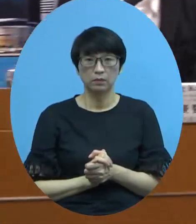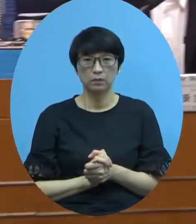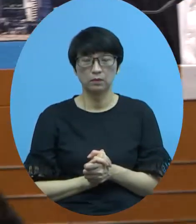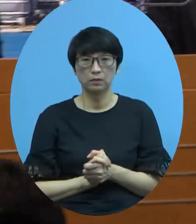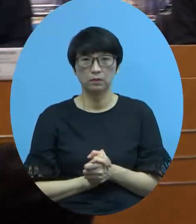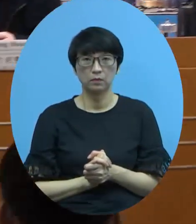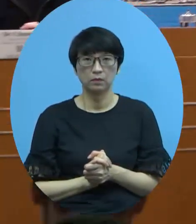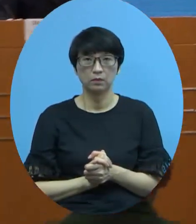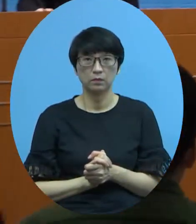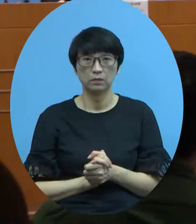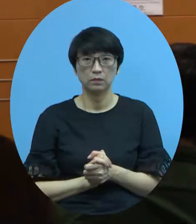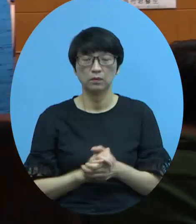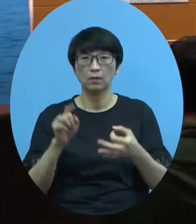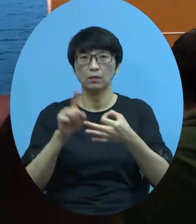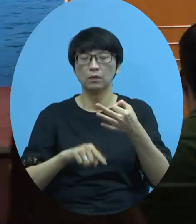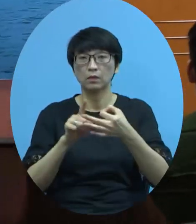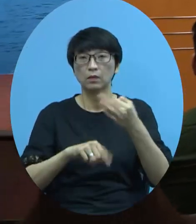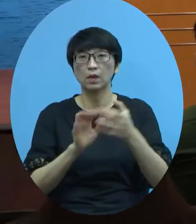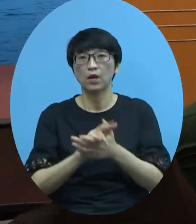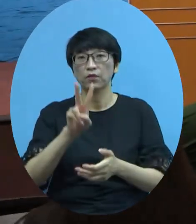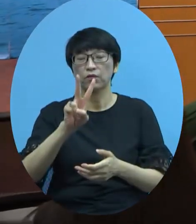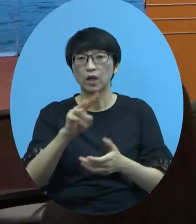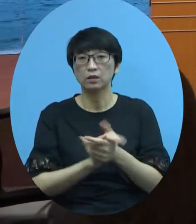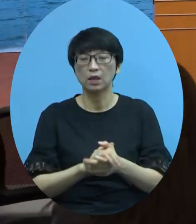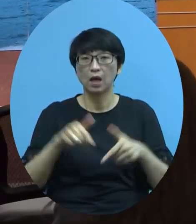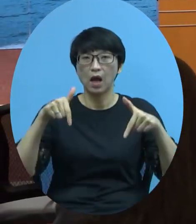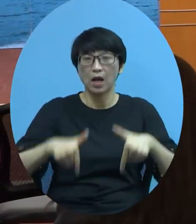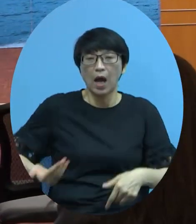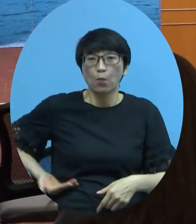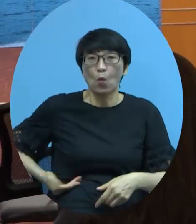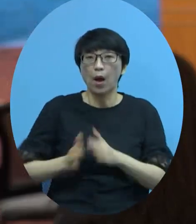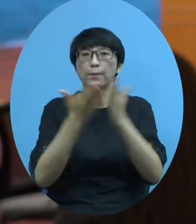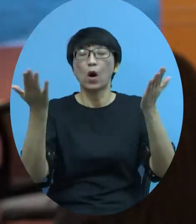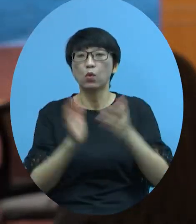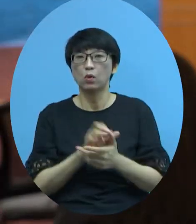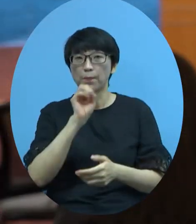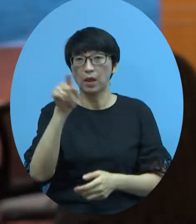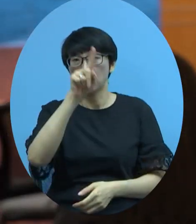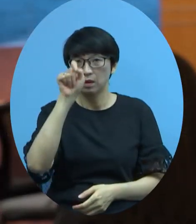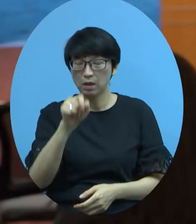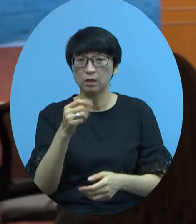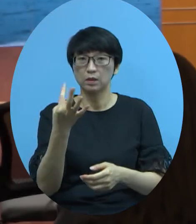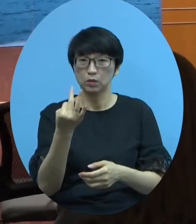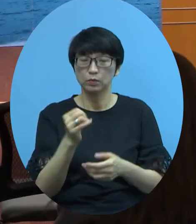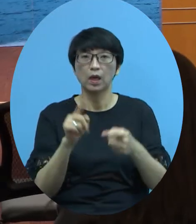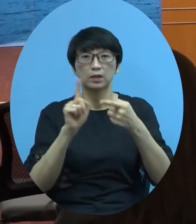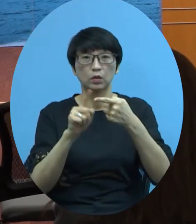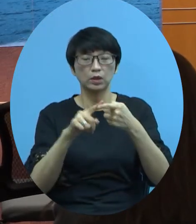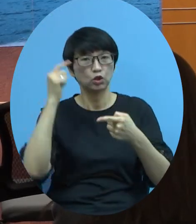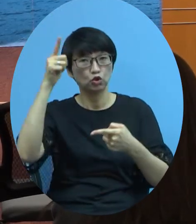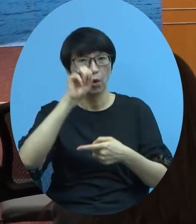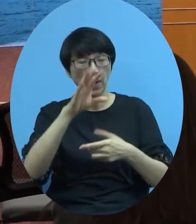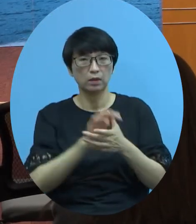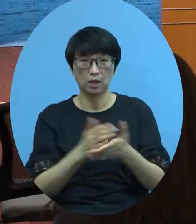Hi, Victor from SMP. So a few questions. Firstly, I want to ask about, again, the overall number of cases today we've